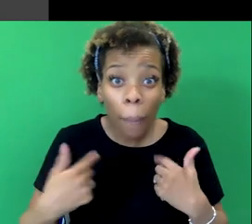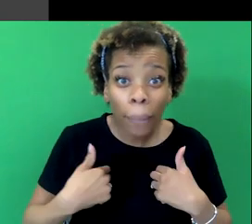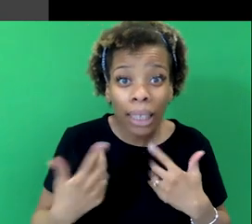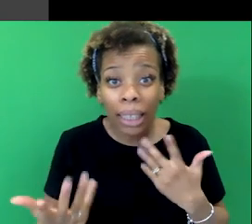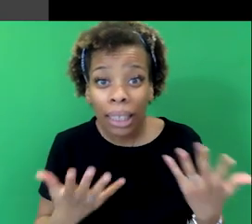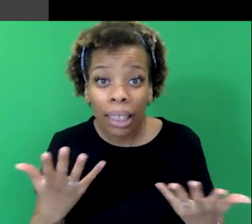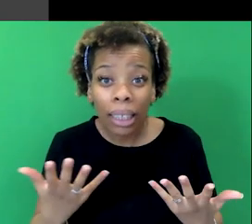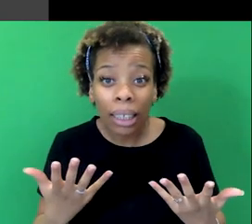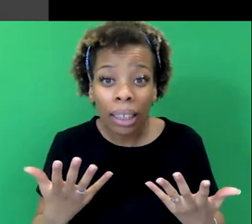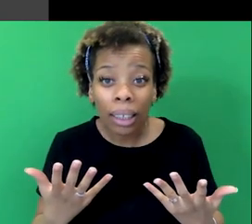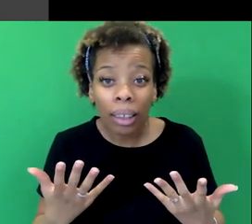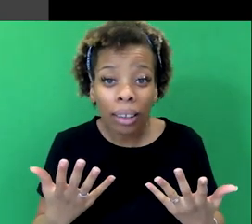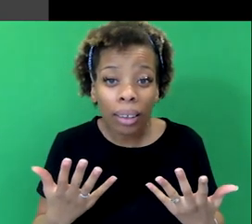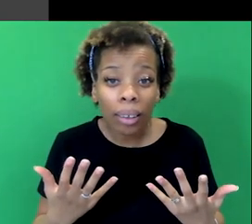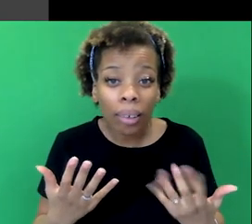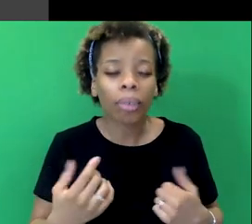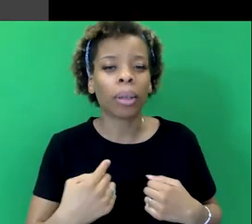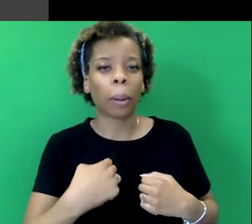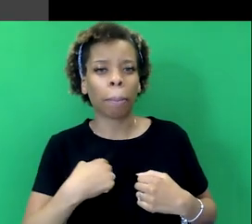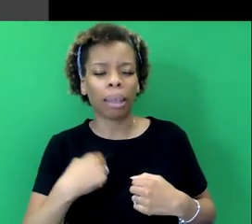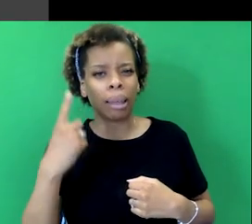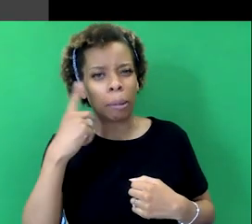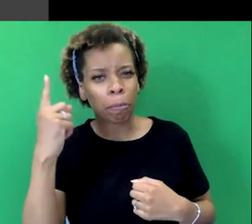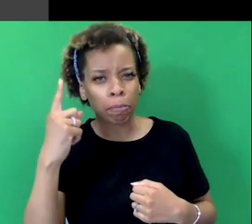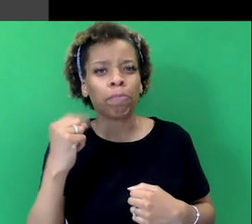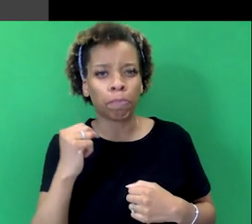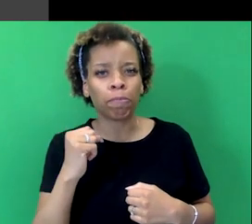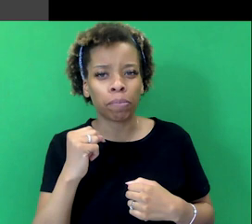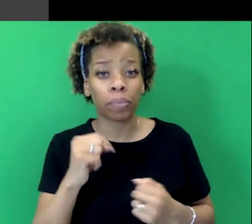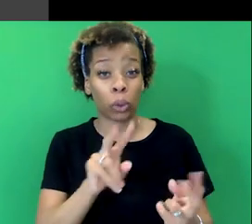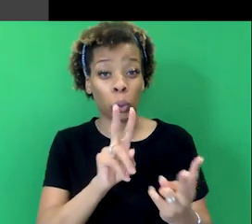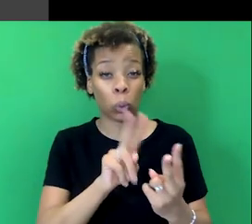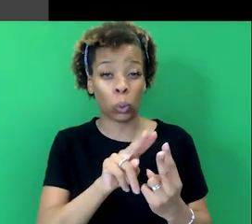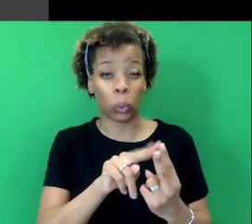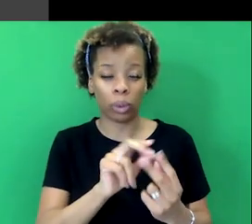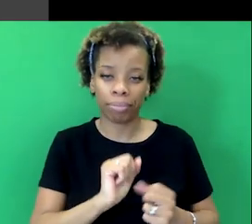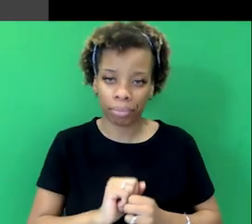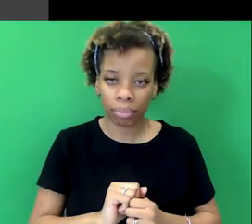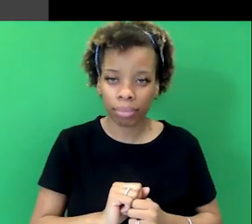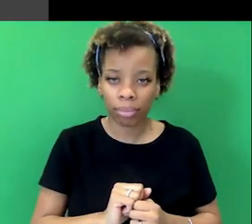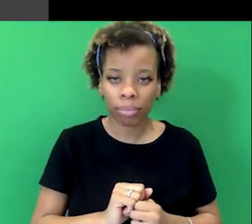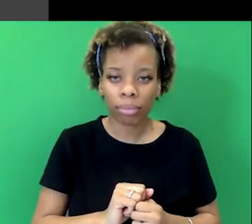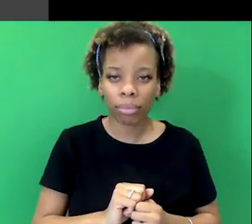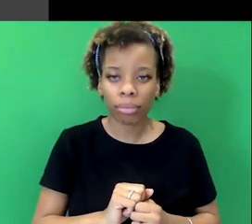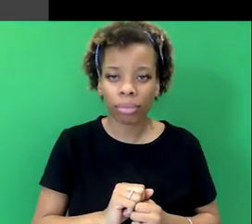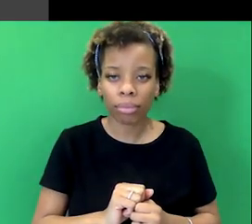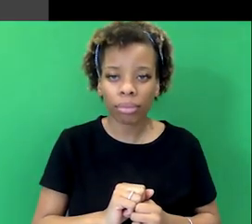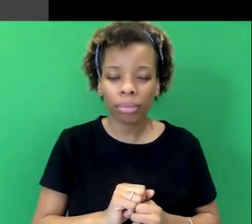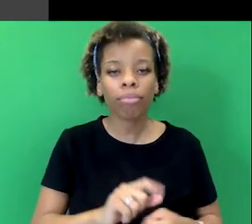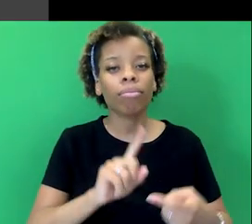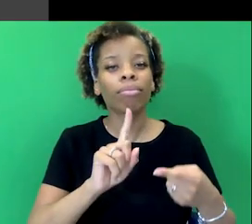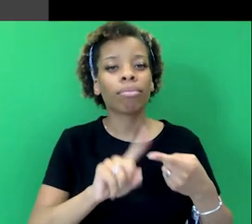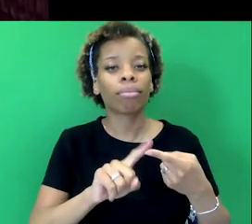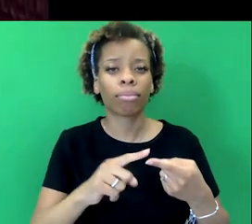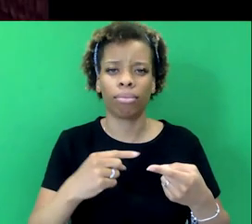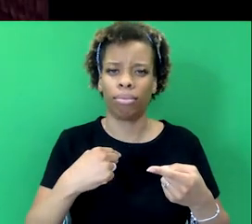going. I was just kind of like thinking that. I mean, I think two things. One of the reasons why I work so hard at this is because